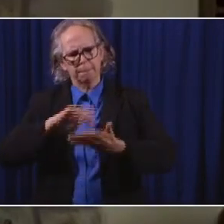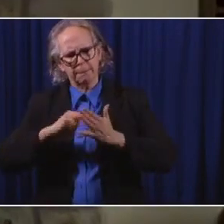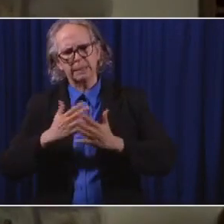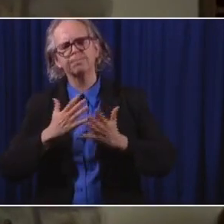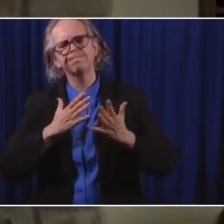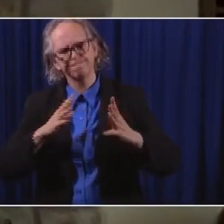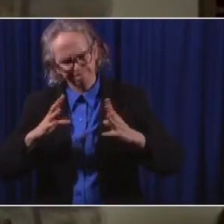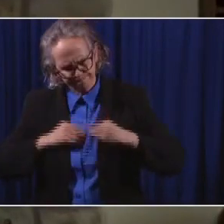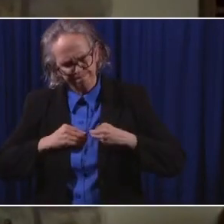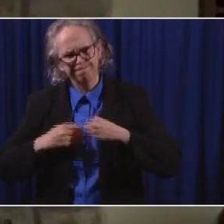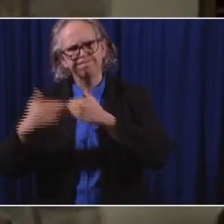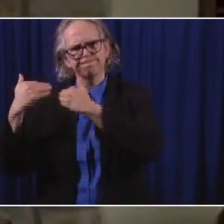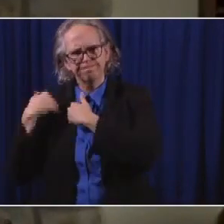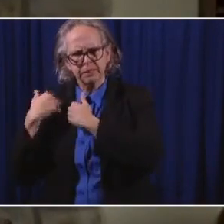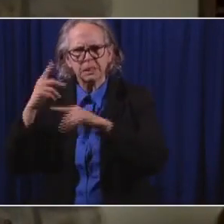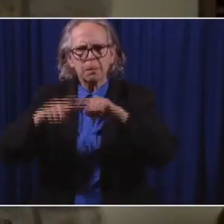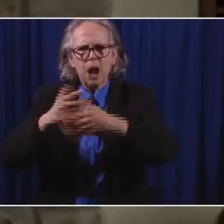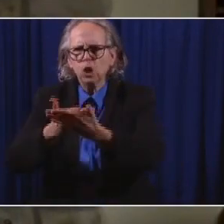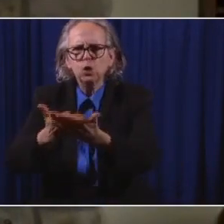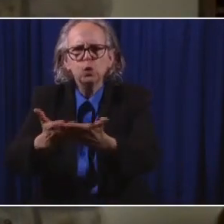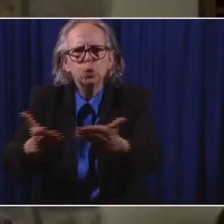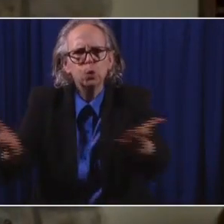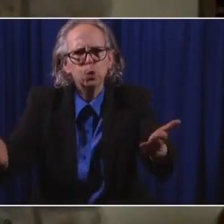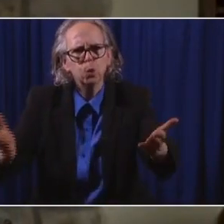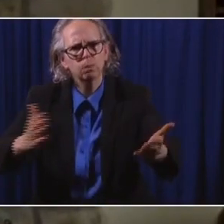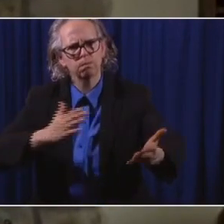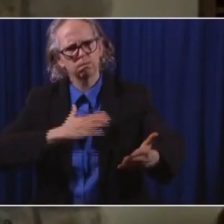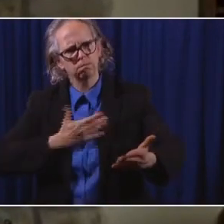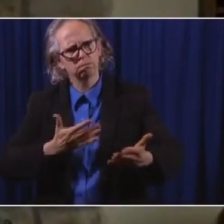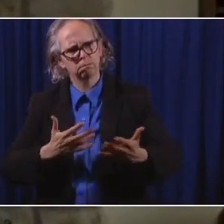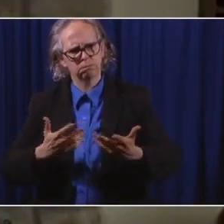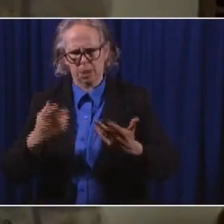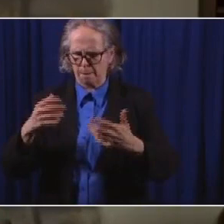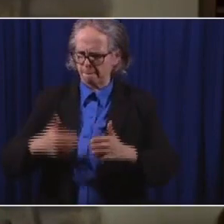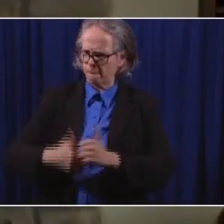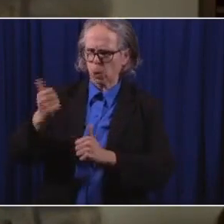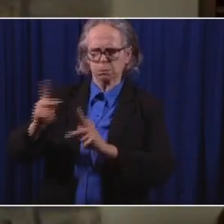most compliance with regulations or most laws.